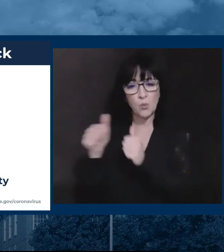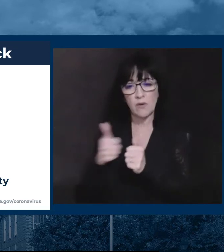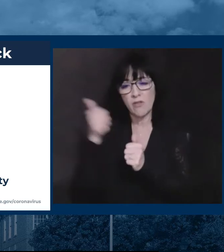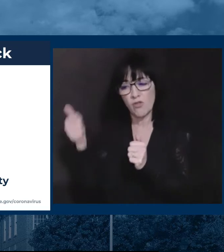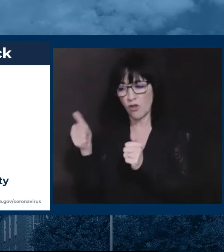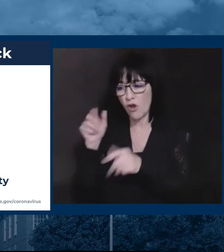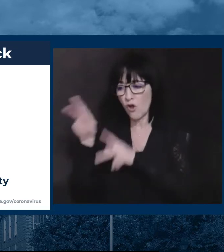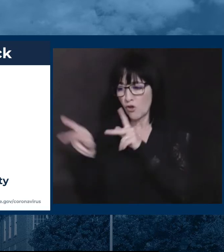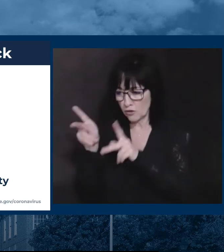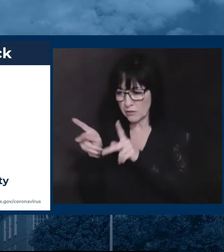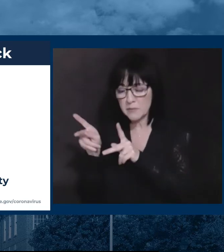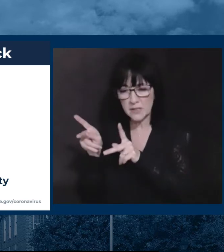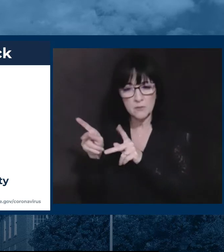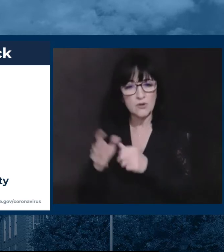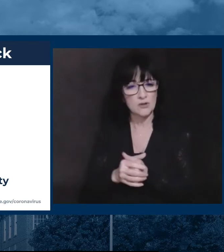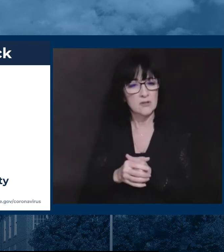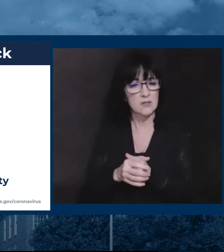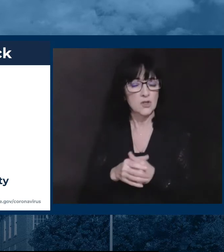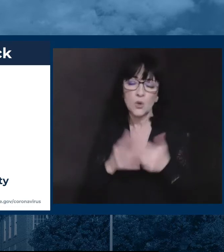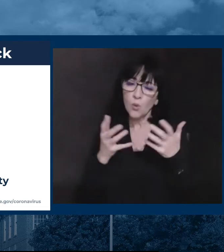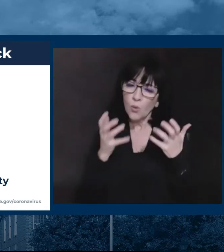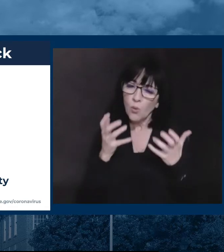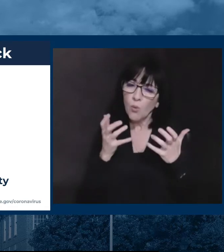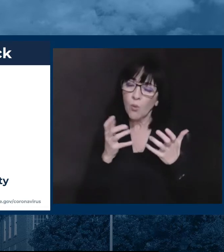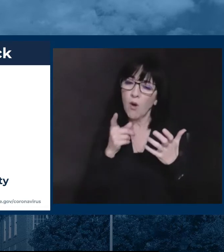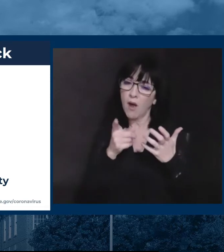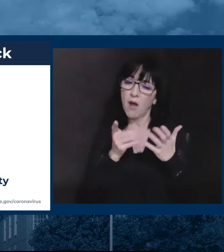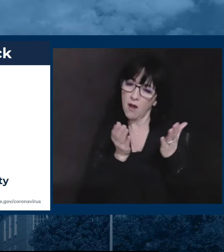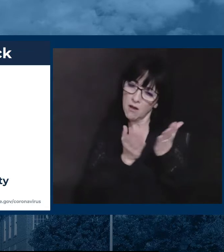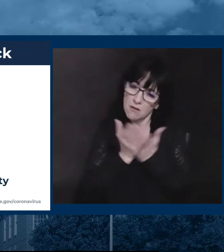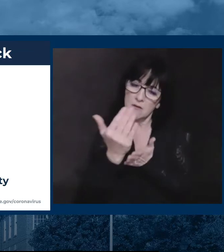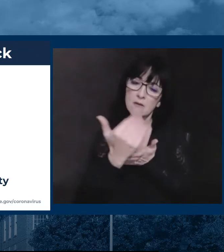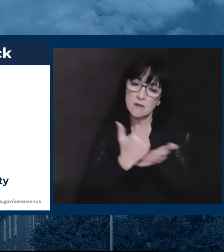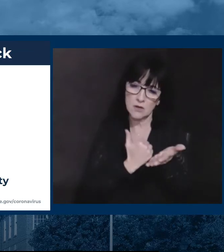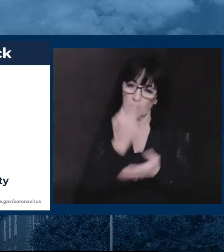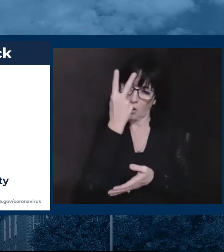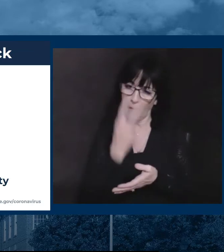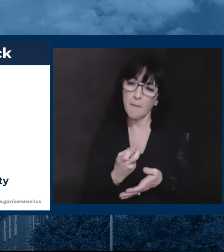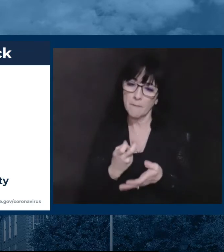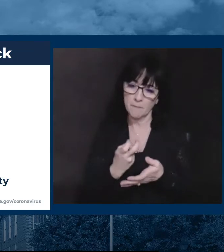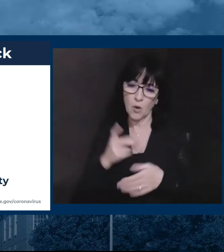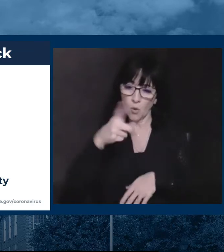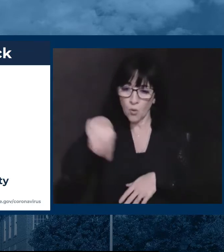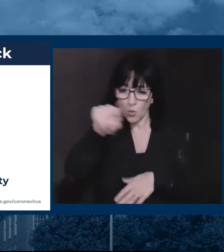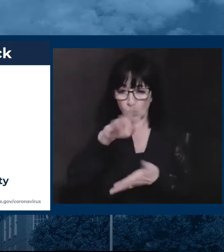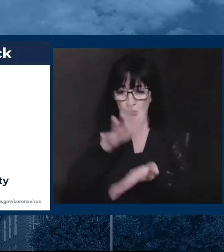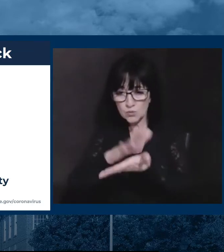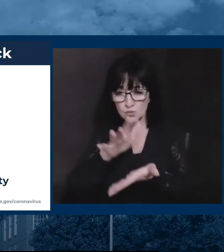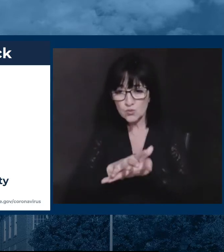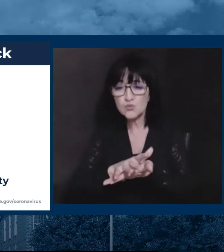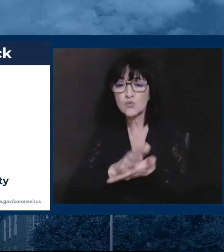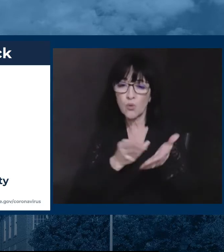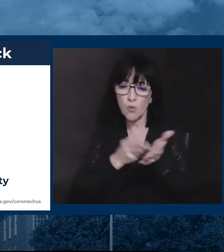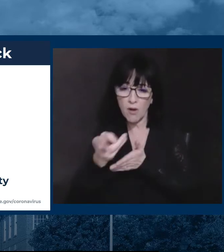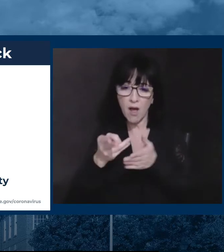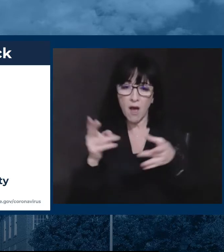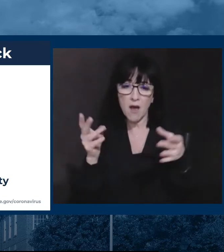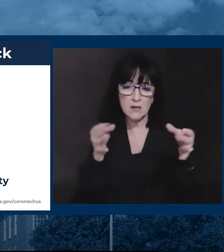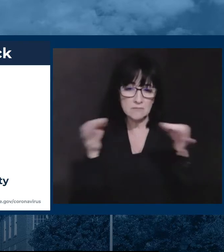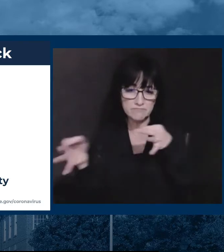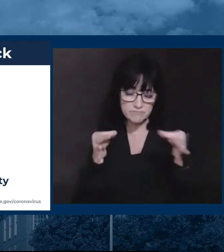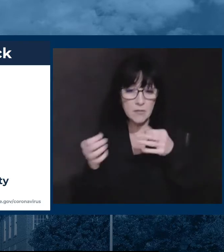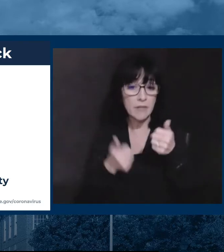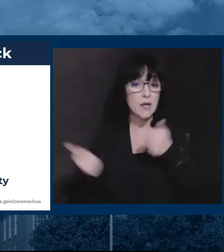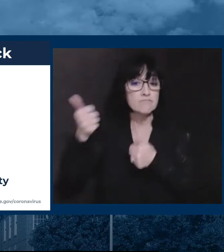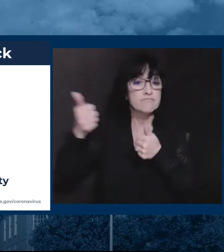that clearer and being transparent in all that we're doing with that. That led to the simplified dashboard change and